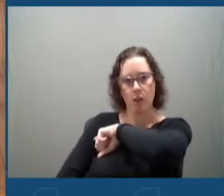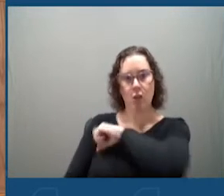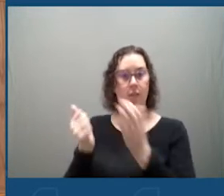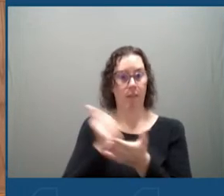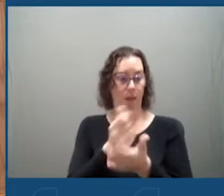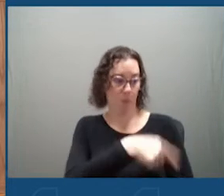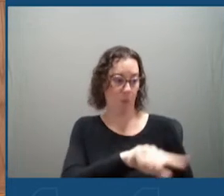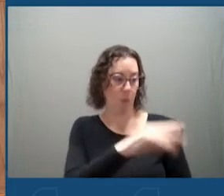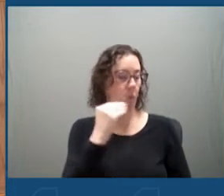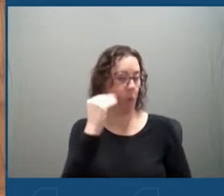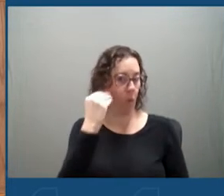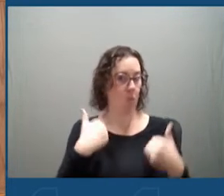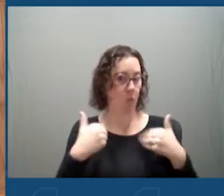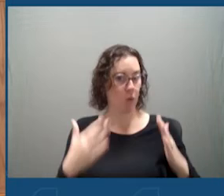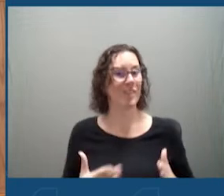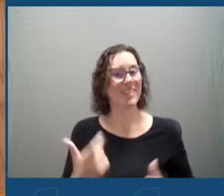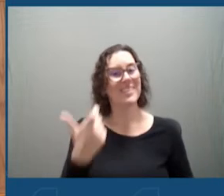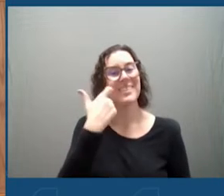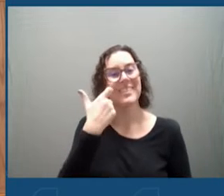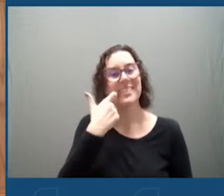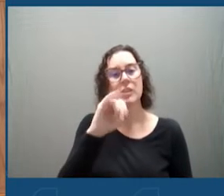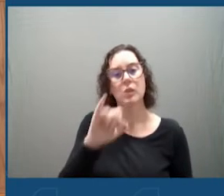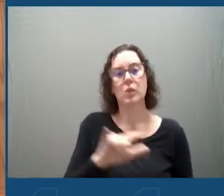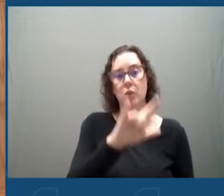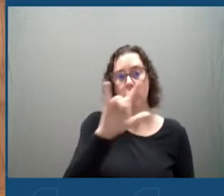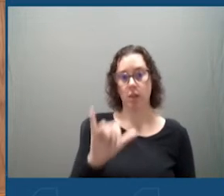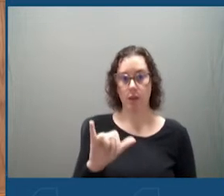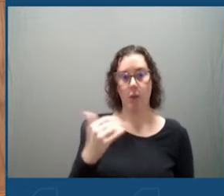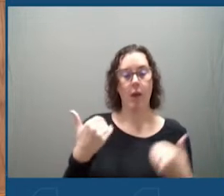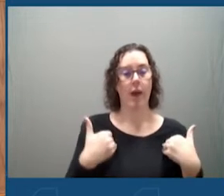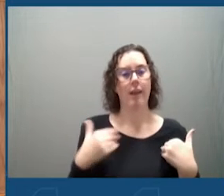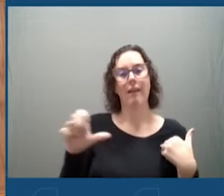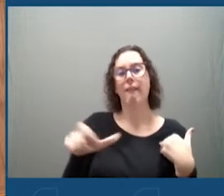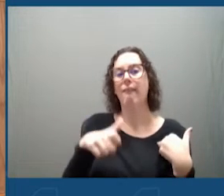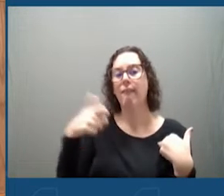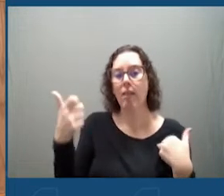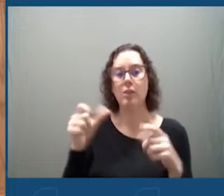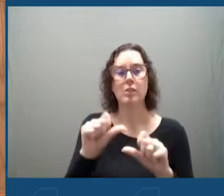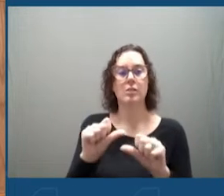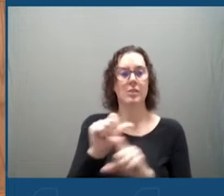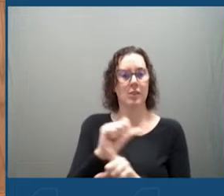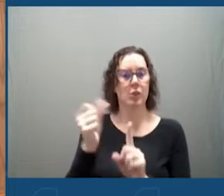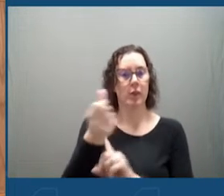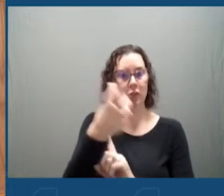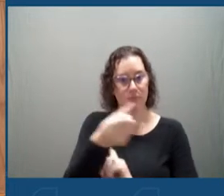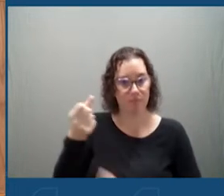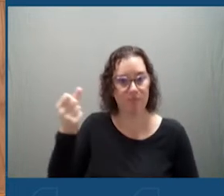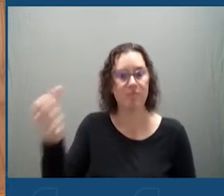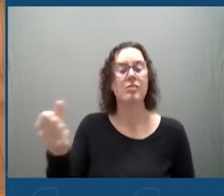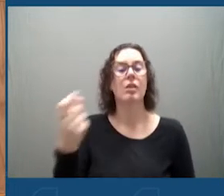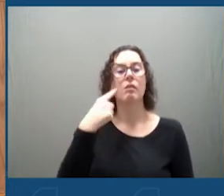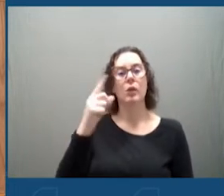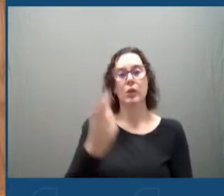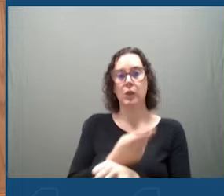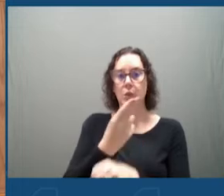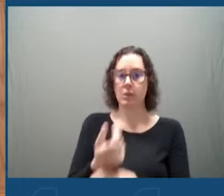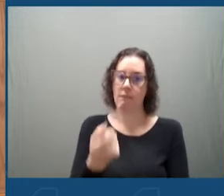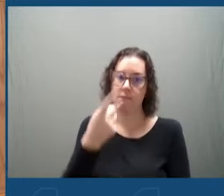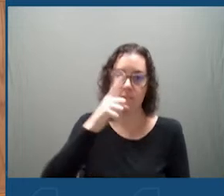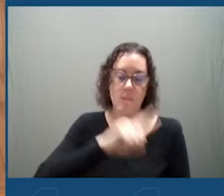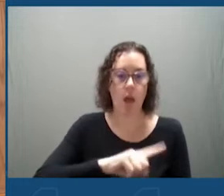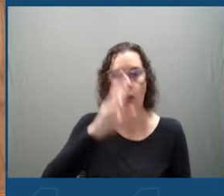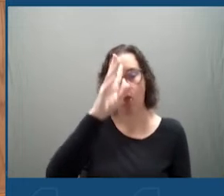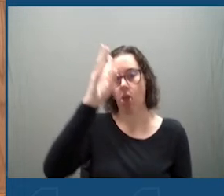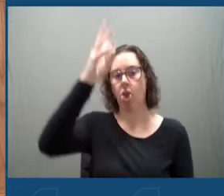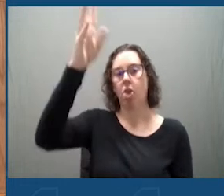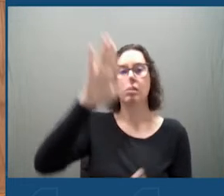July, in a case where we indicted another individual for using forged and falsified documents